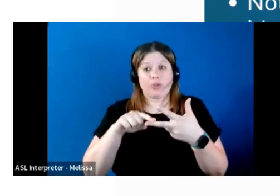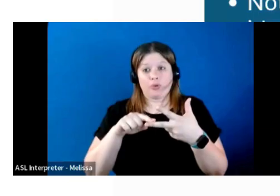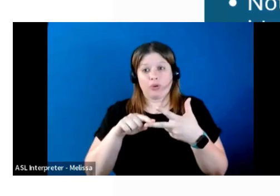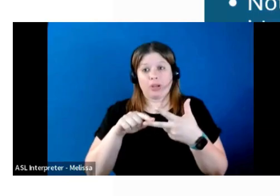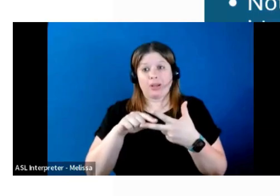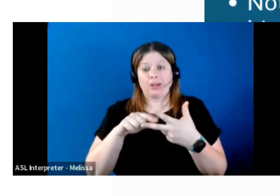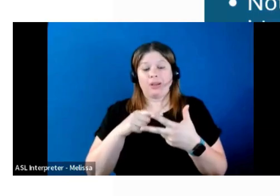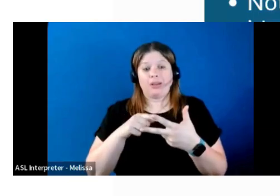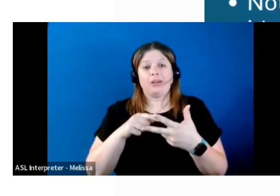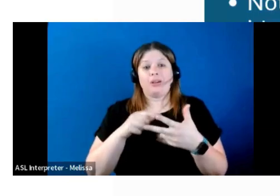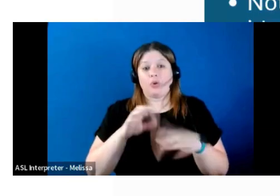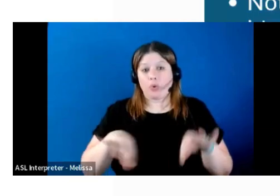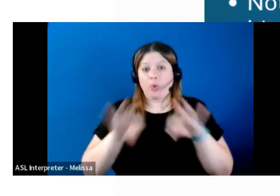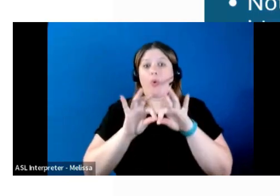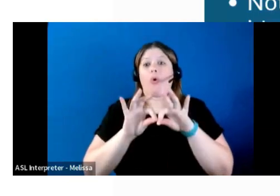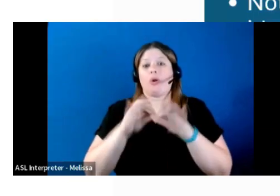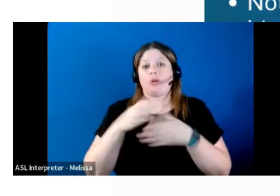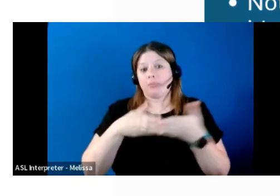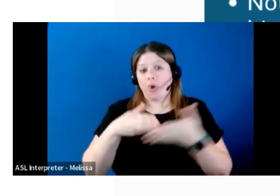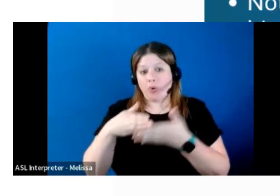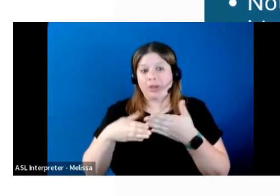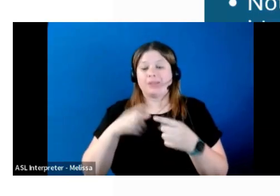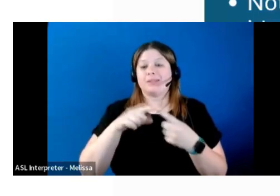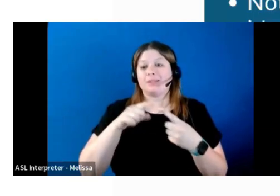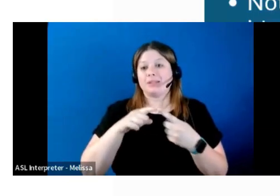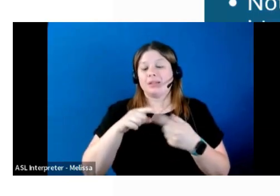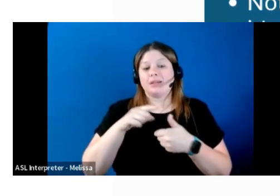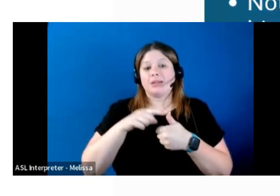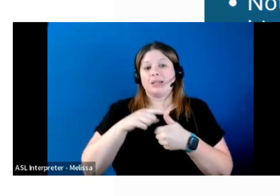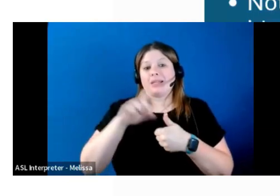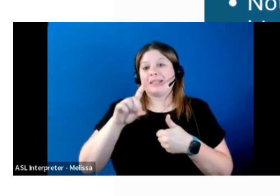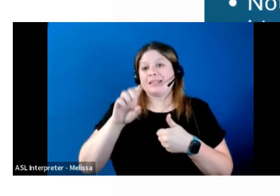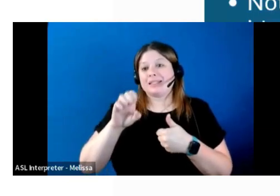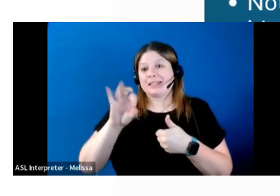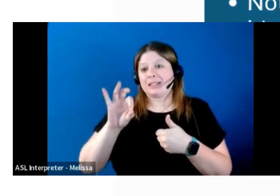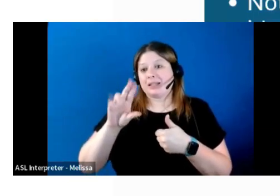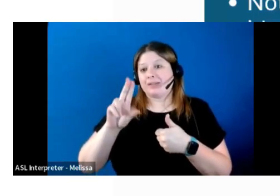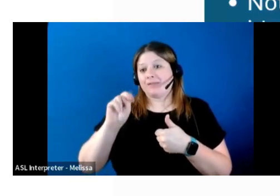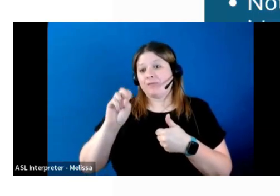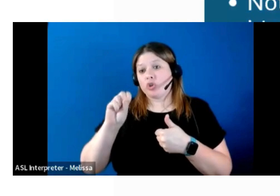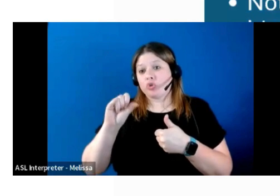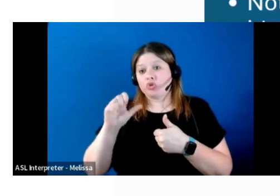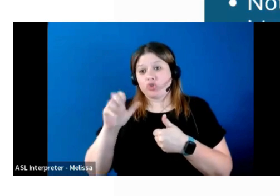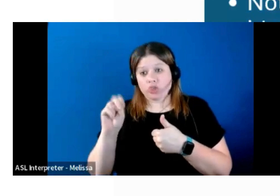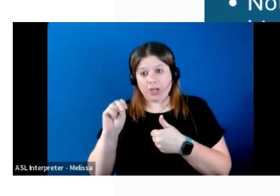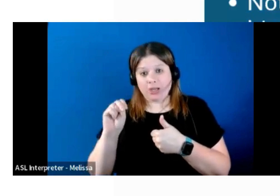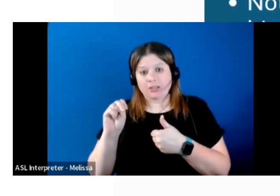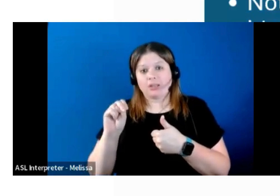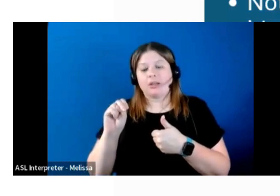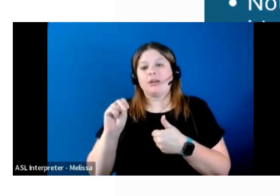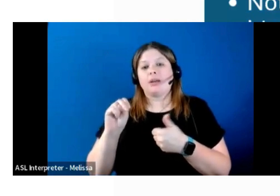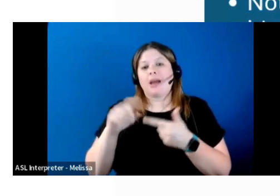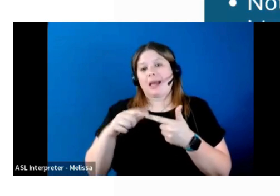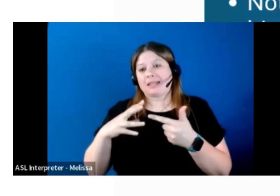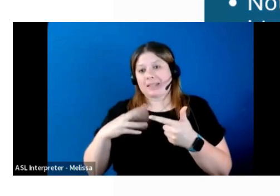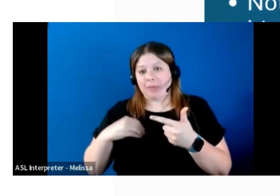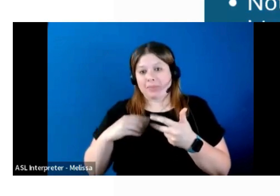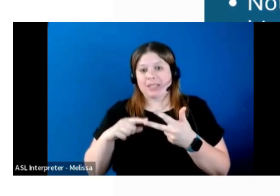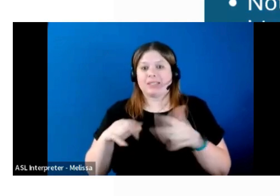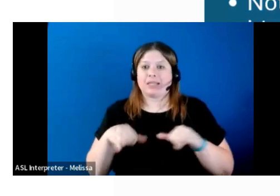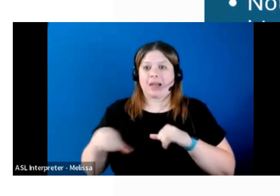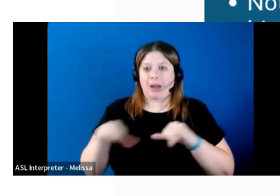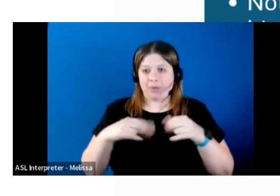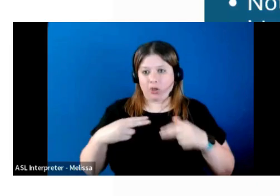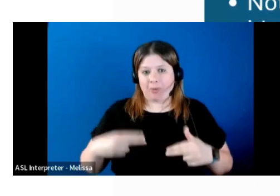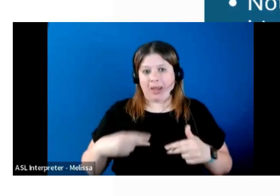and common humanity. First, diffusion means not over-identifying with the body or ideas